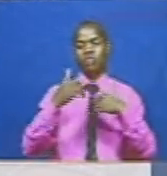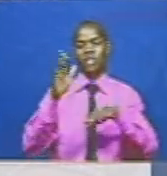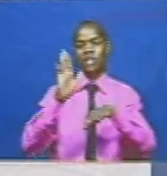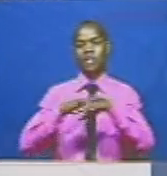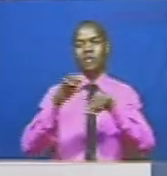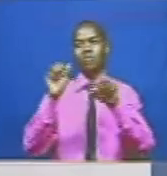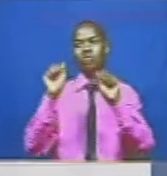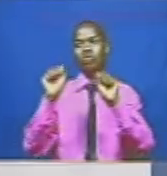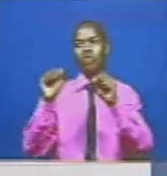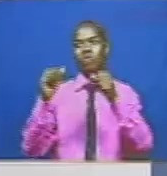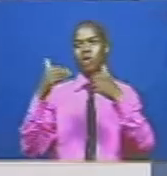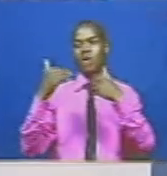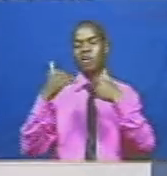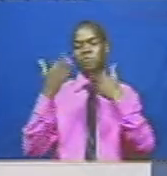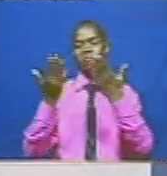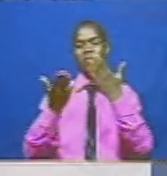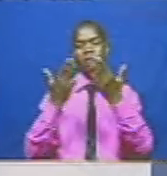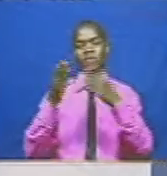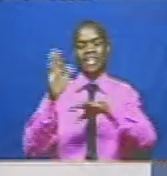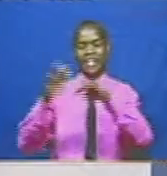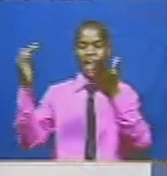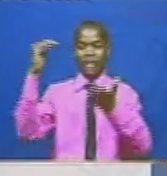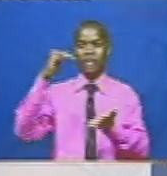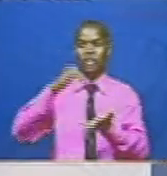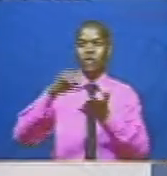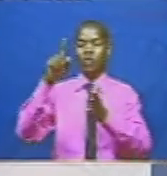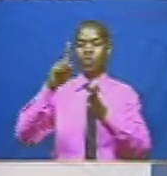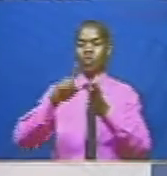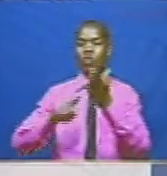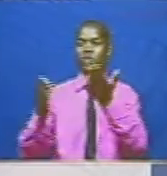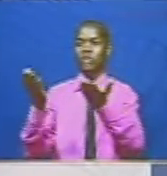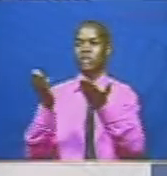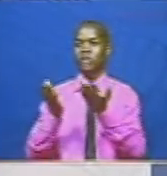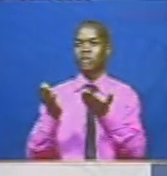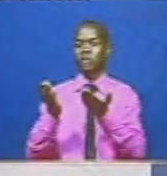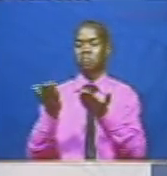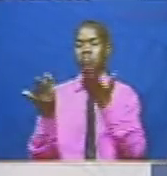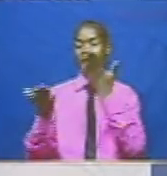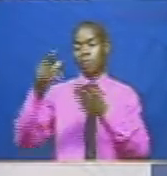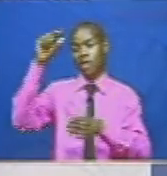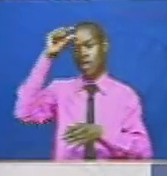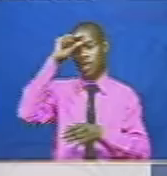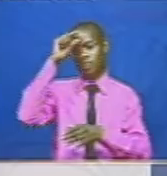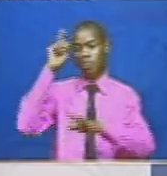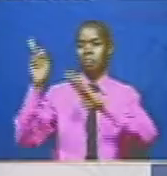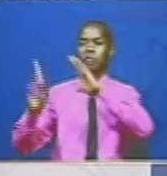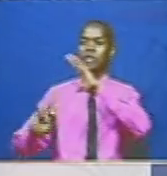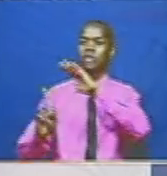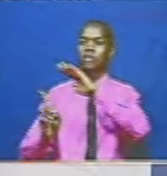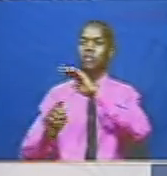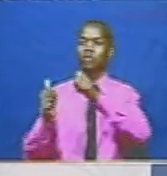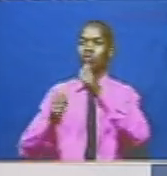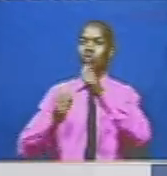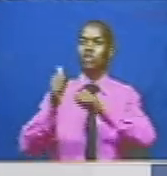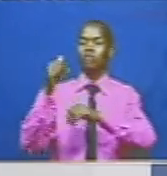step back to reconfirm. What we need is reassurance from maybe the government, from the ministries that are involved,